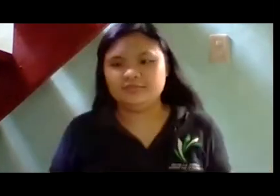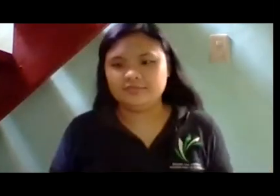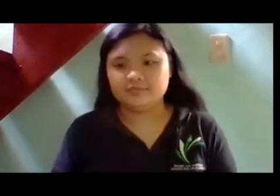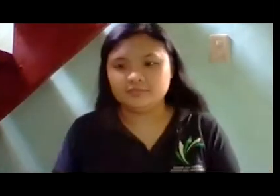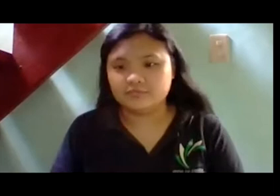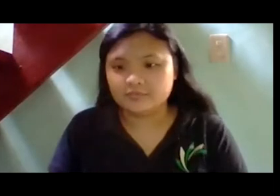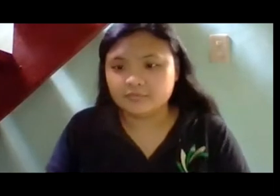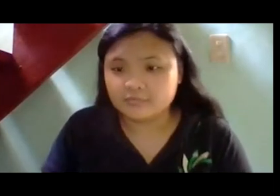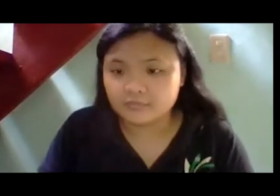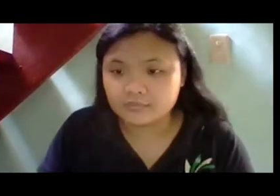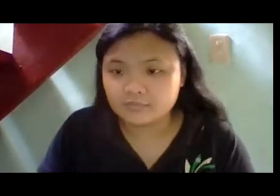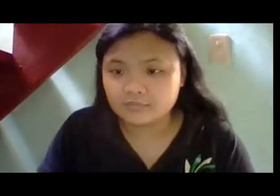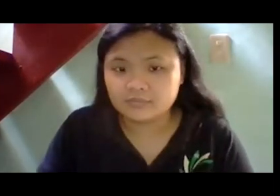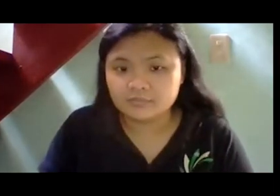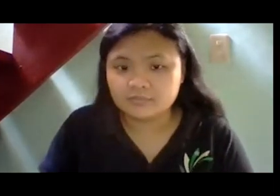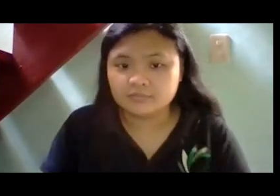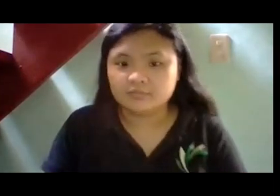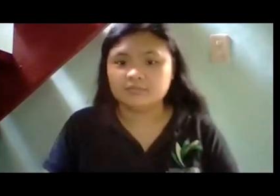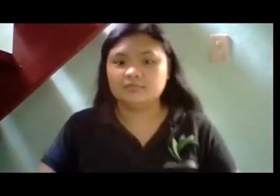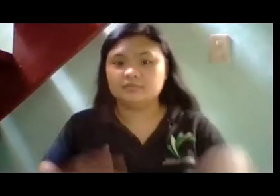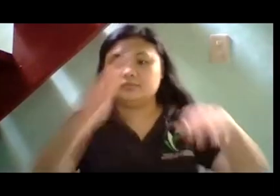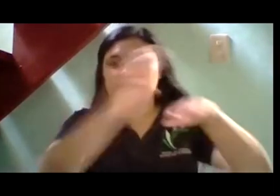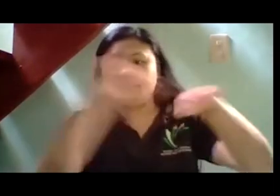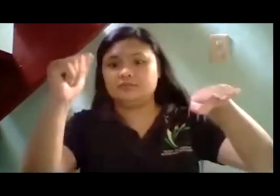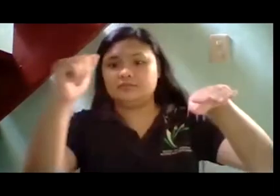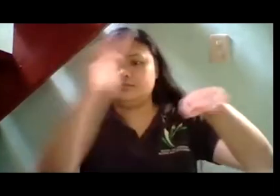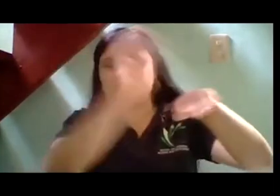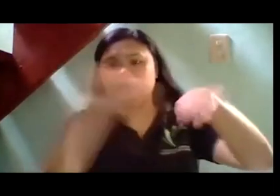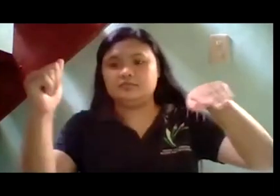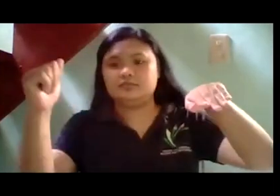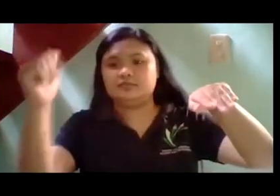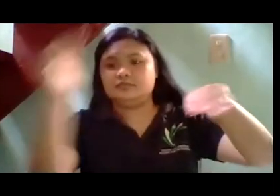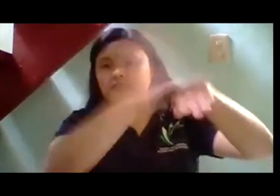So it's the same sign, just different angles Okay,